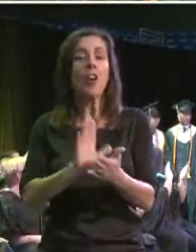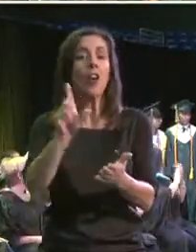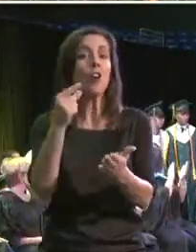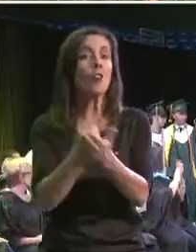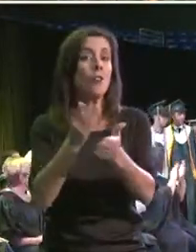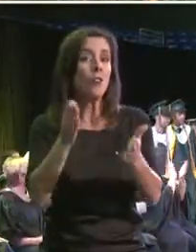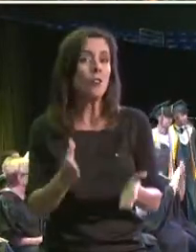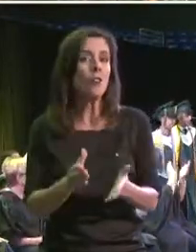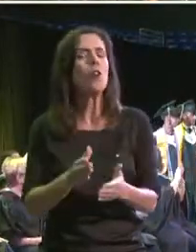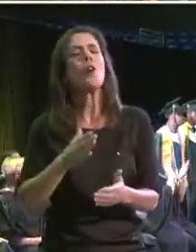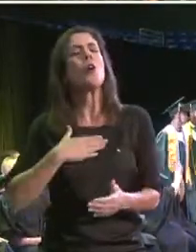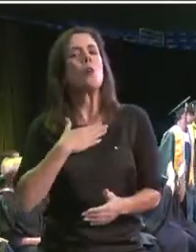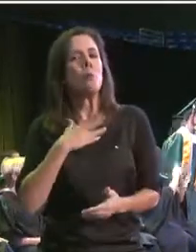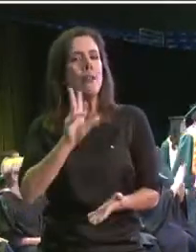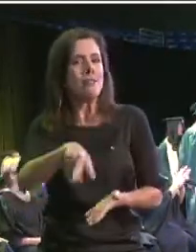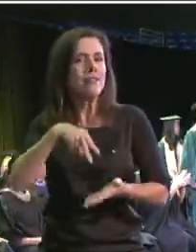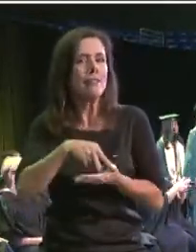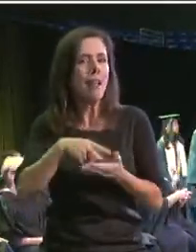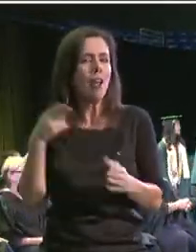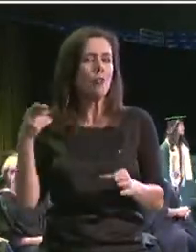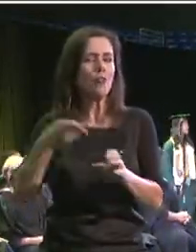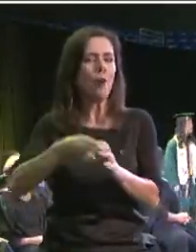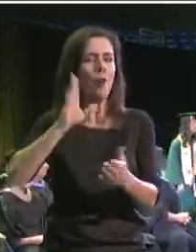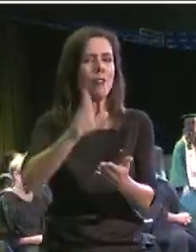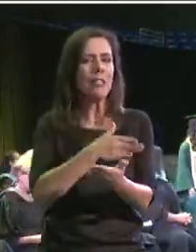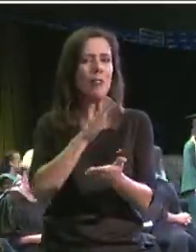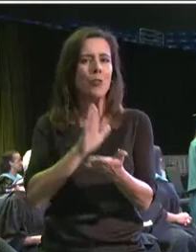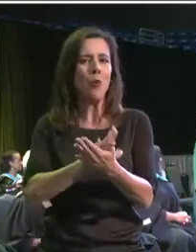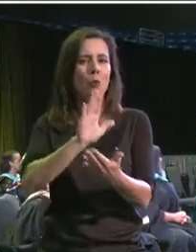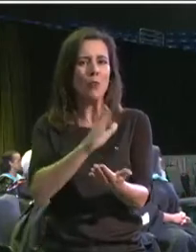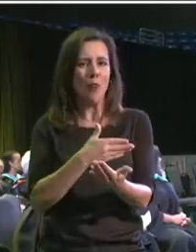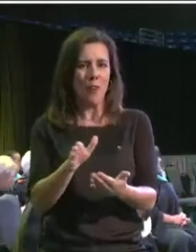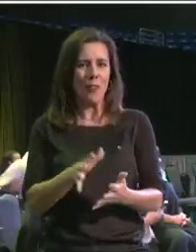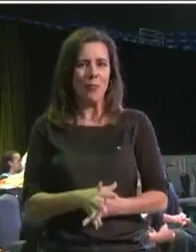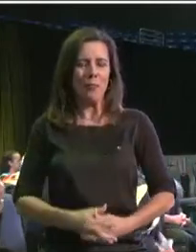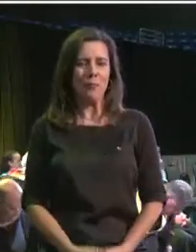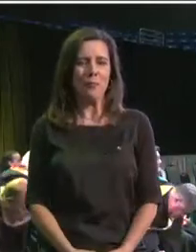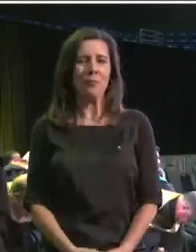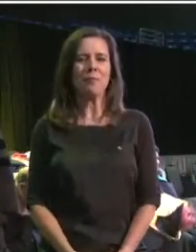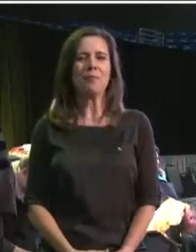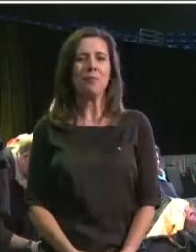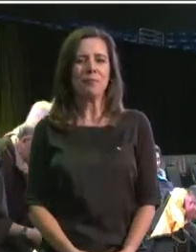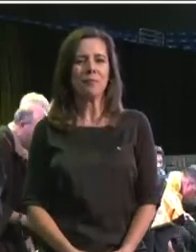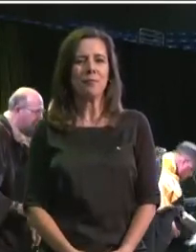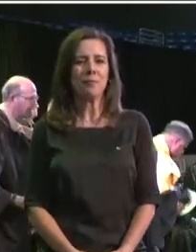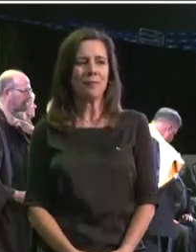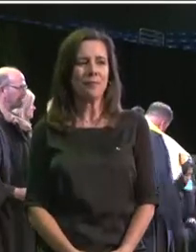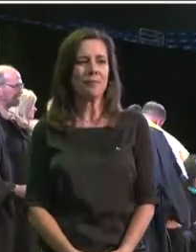Graduates, will you please stand and join me in singing the school song?